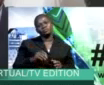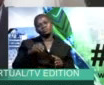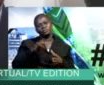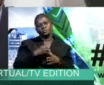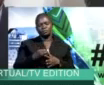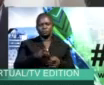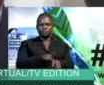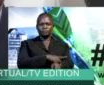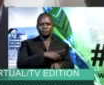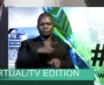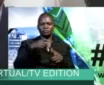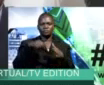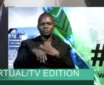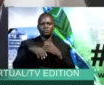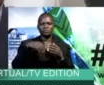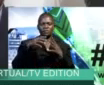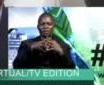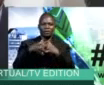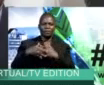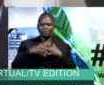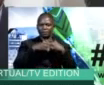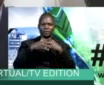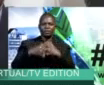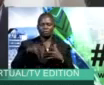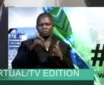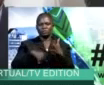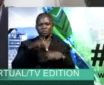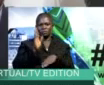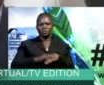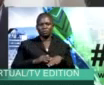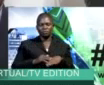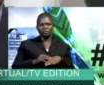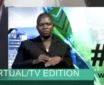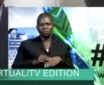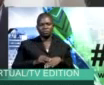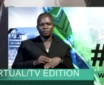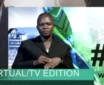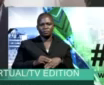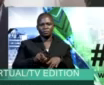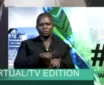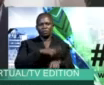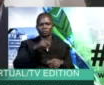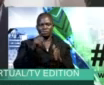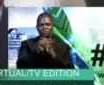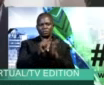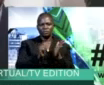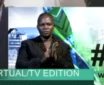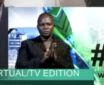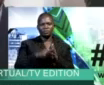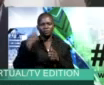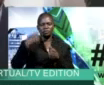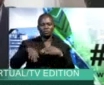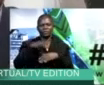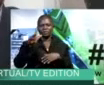long bonds, or in America, what you call a Ginny Mae's, that is a veterans' long-term monies that are placed for over